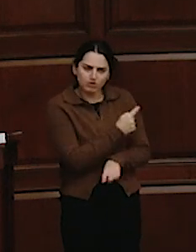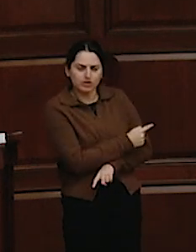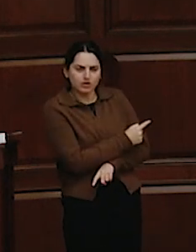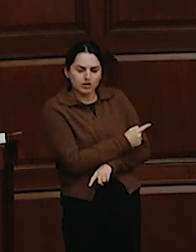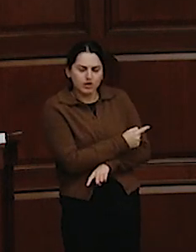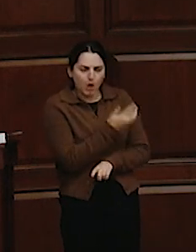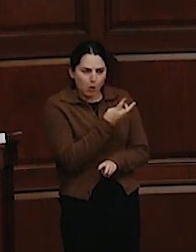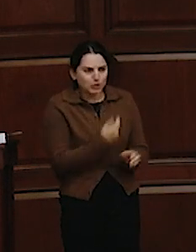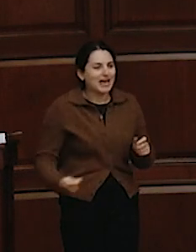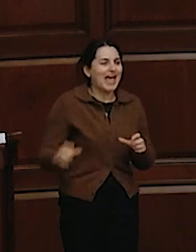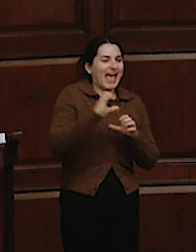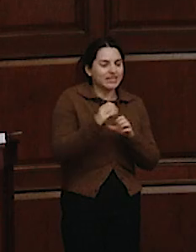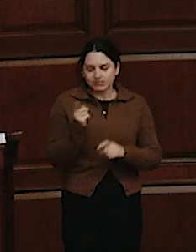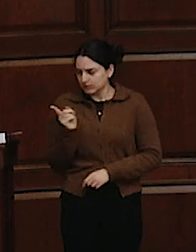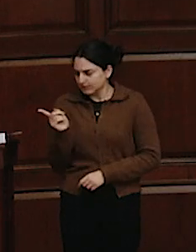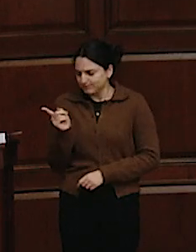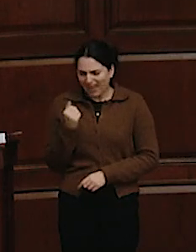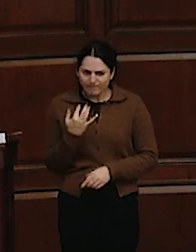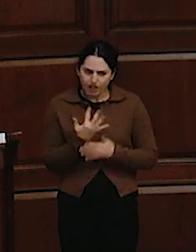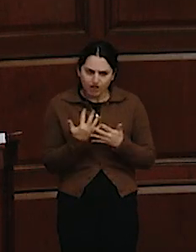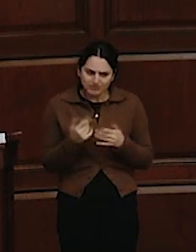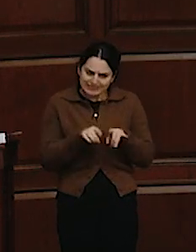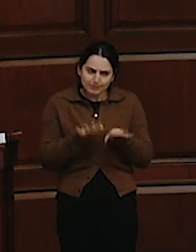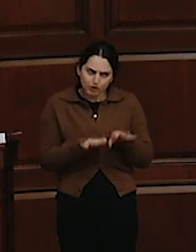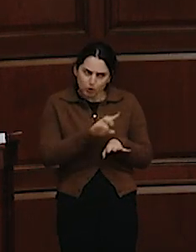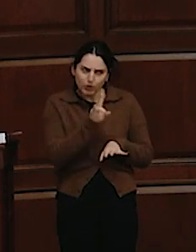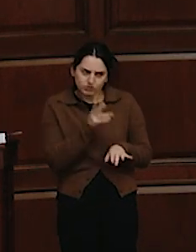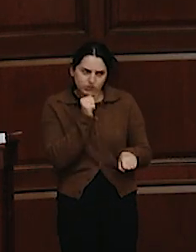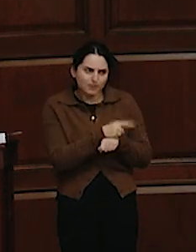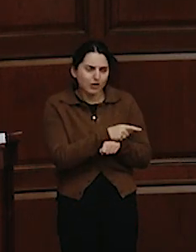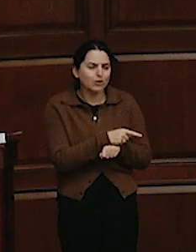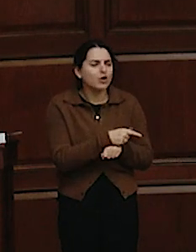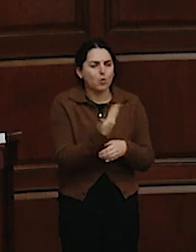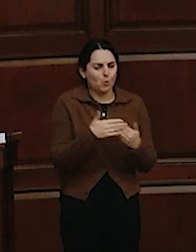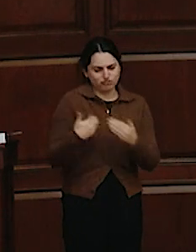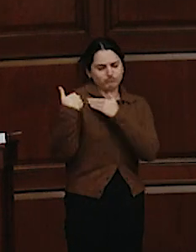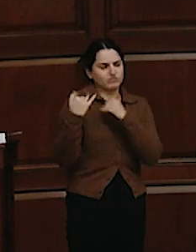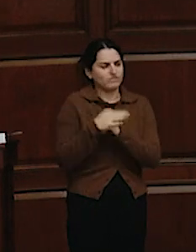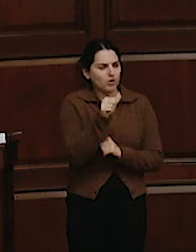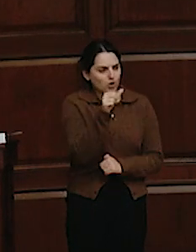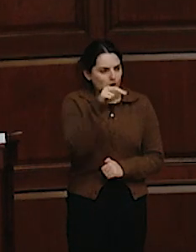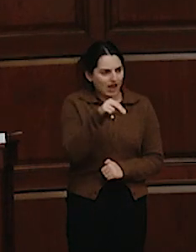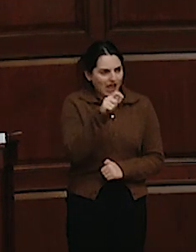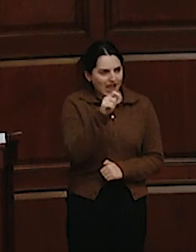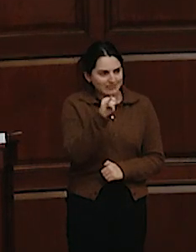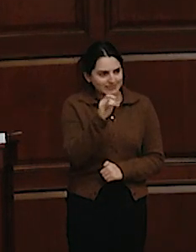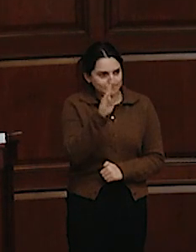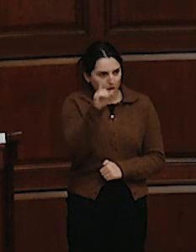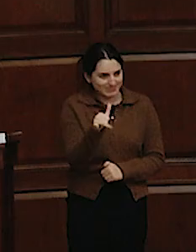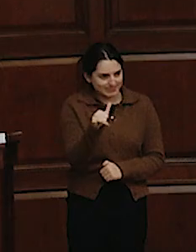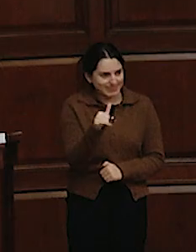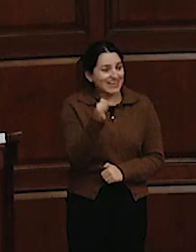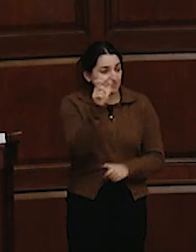a little bit, Natasha, there are similar questions around the role of antibodies and whether patients with